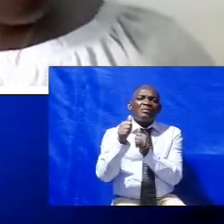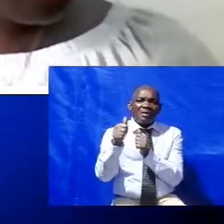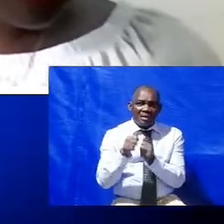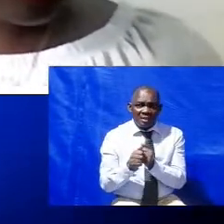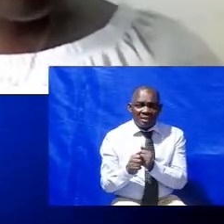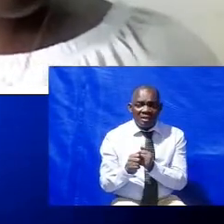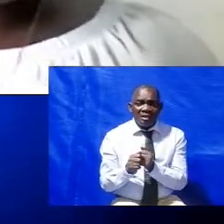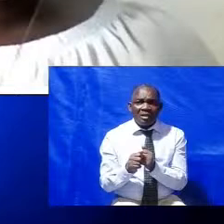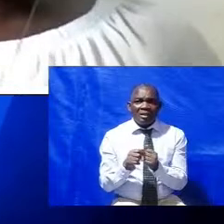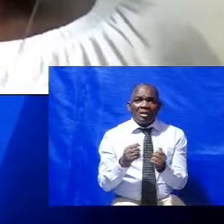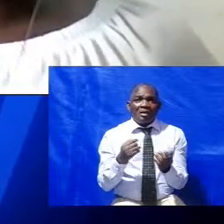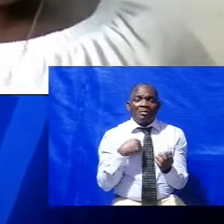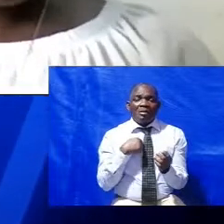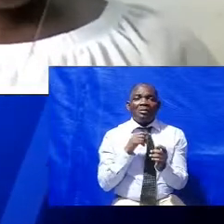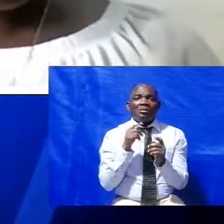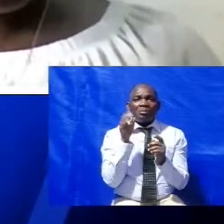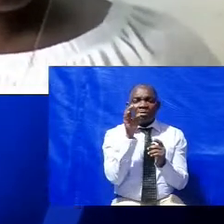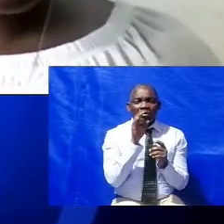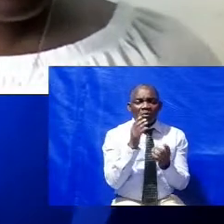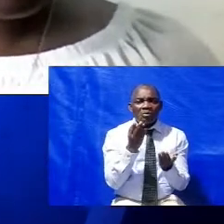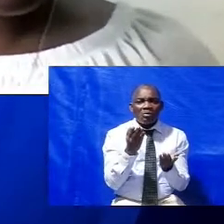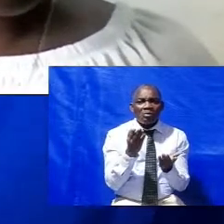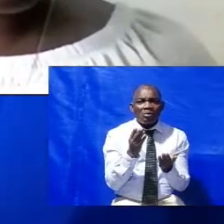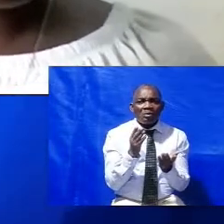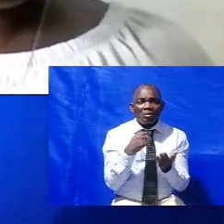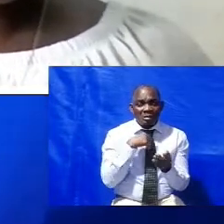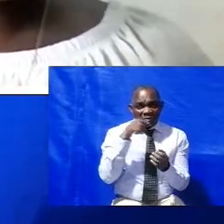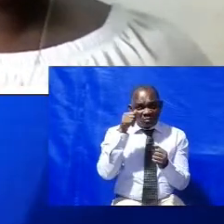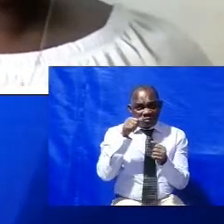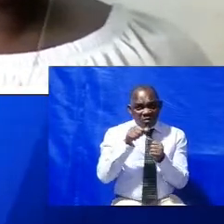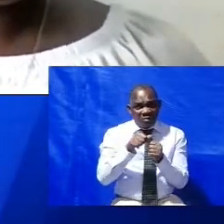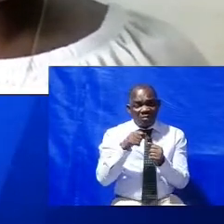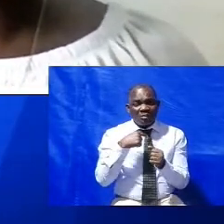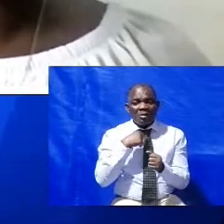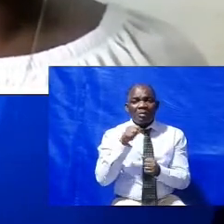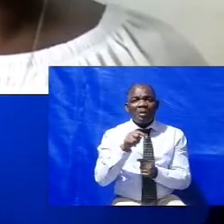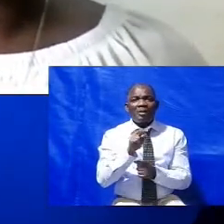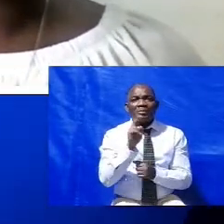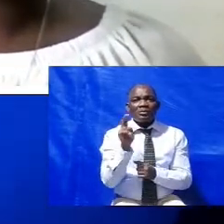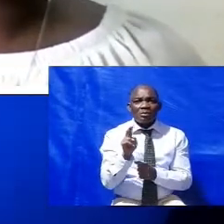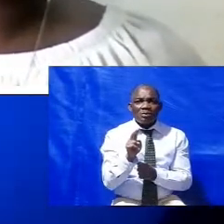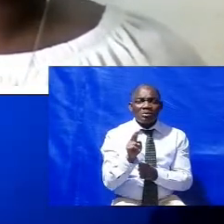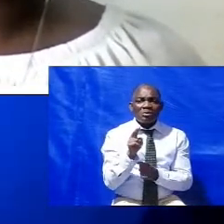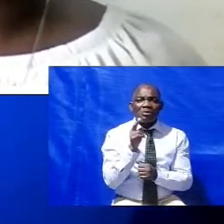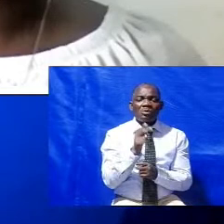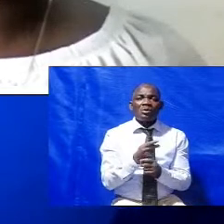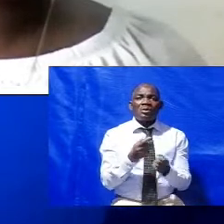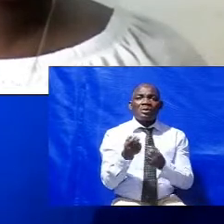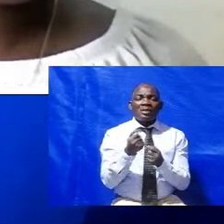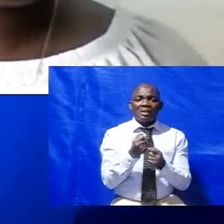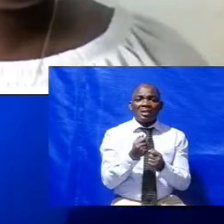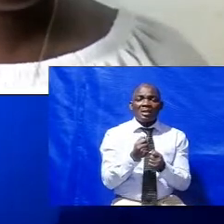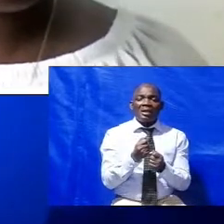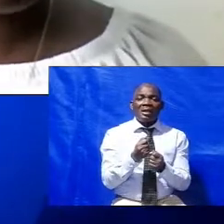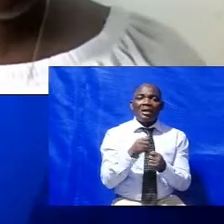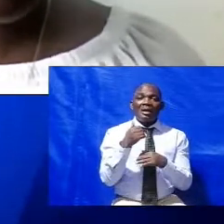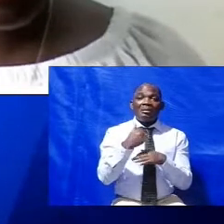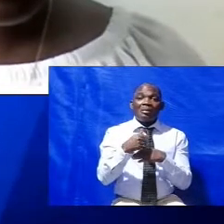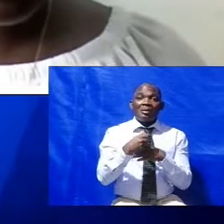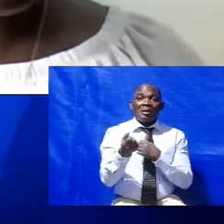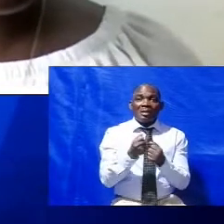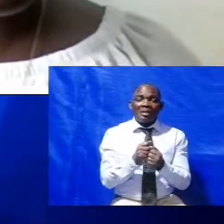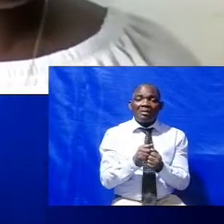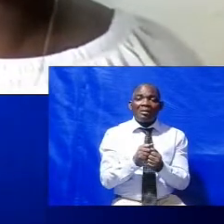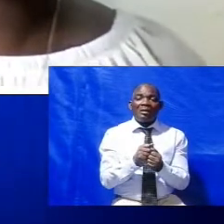go interior. Hmm. So I went and worked there. And I remember I had to use these lorries that carry